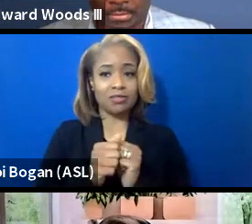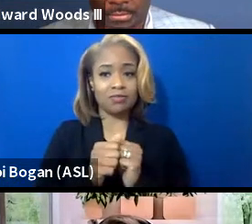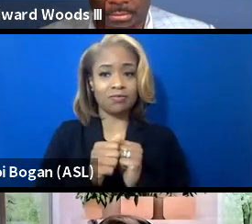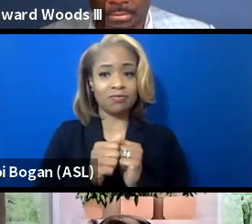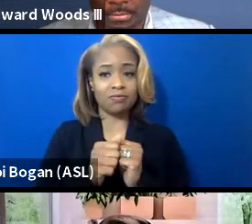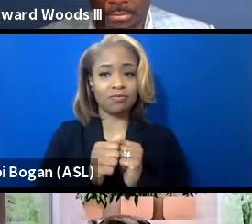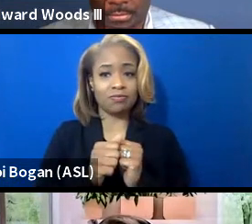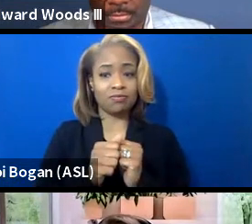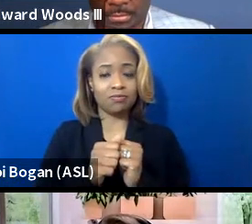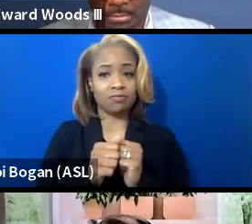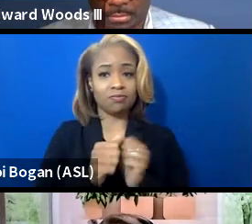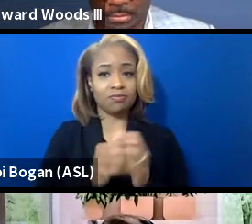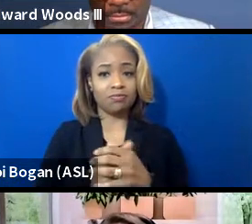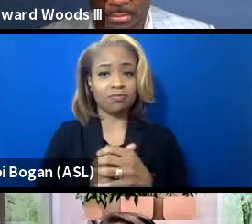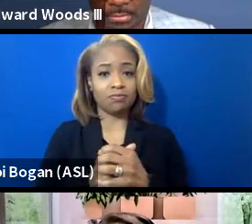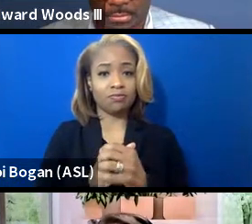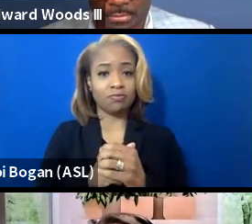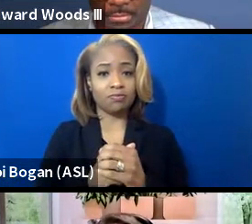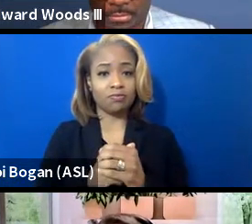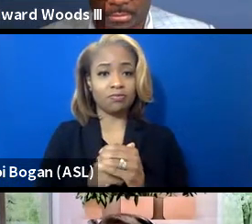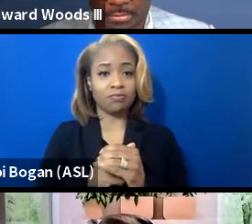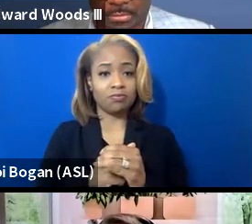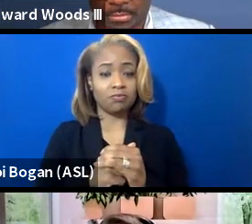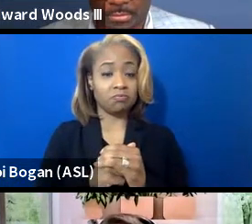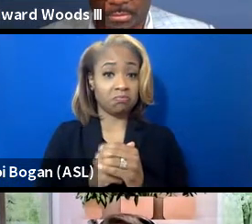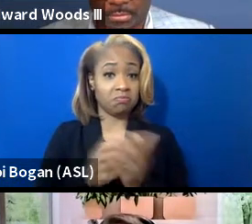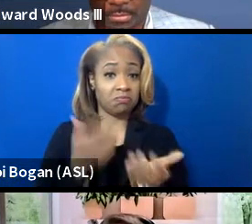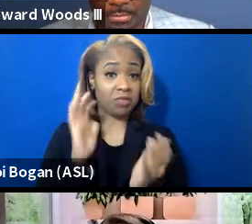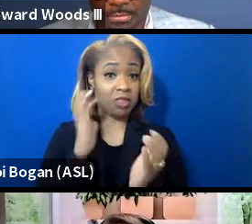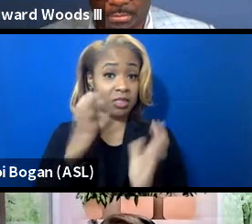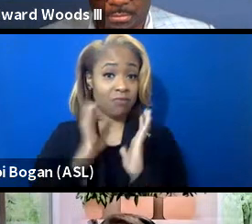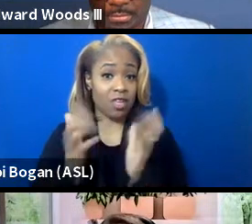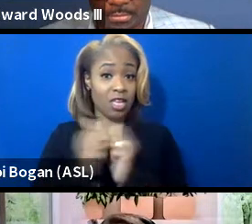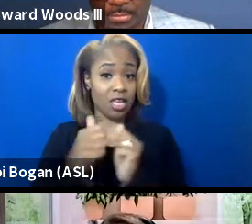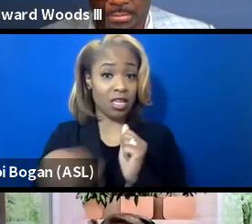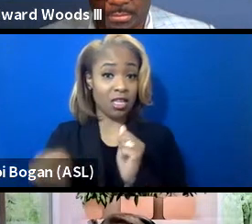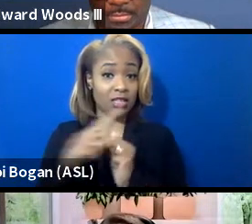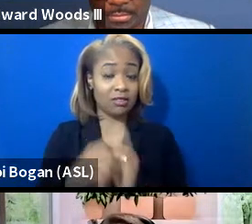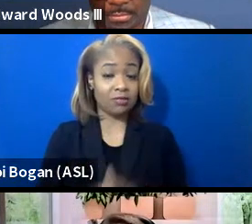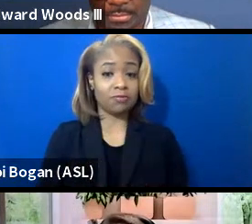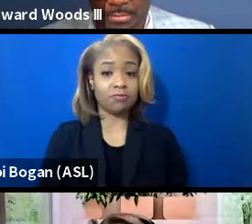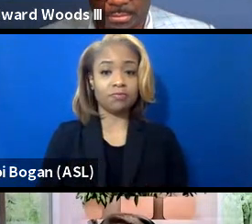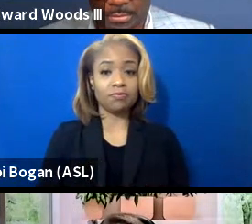about that or if we're fine with it.